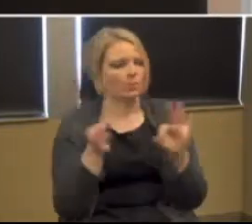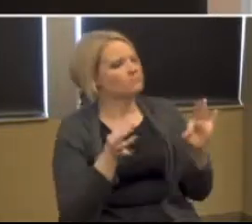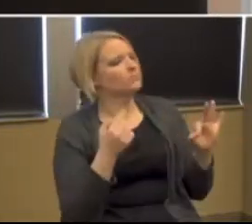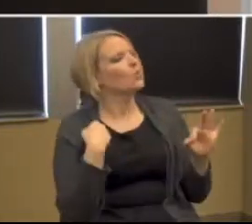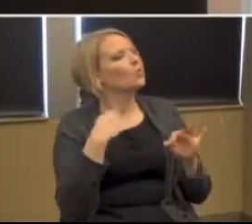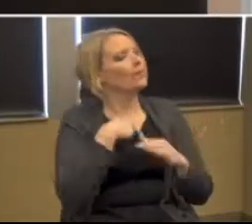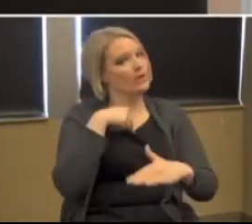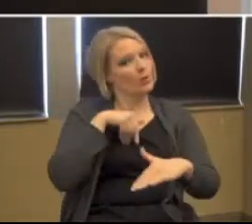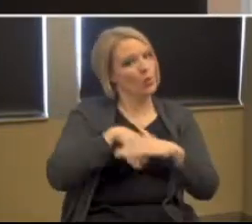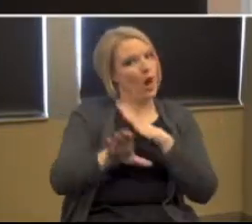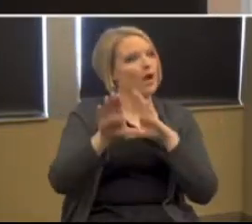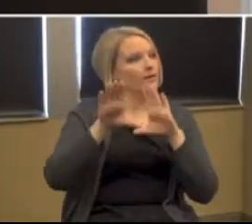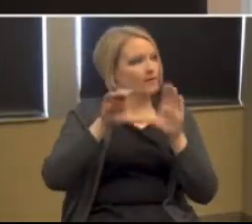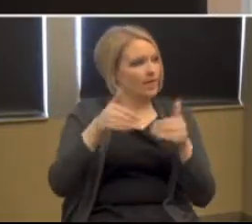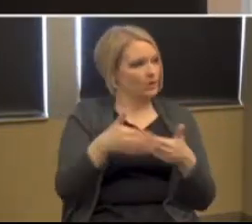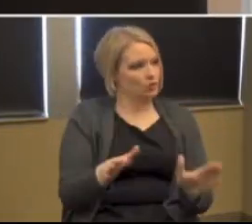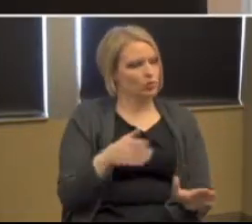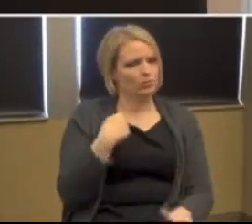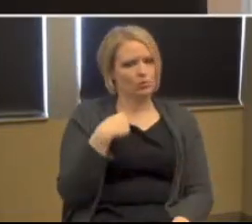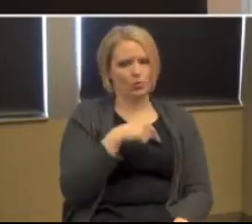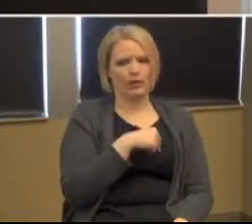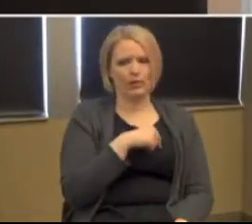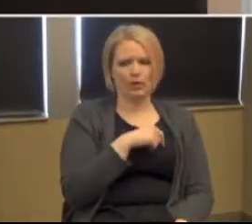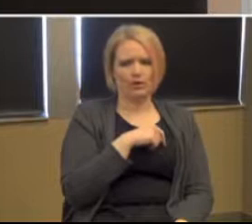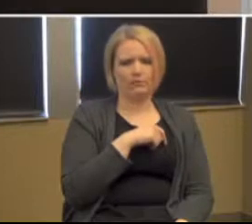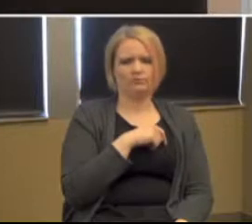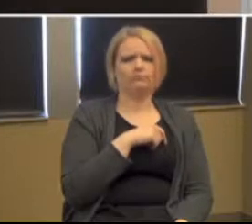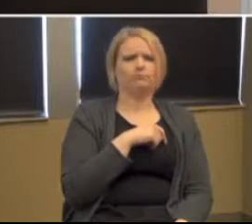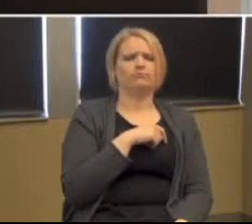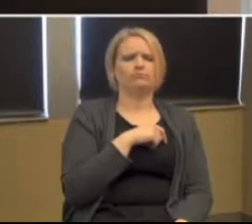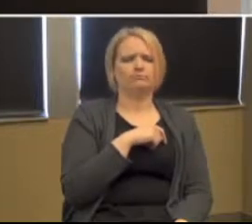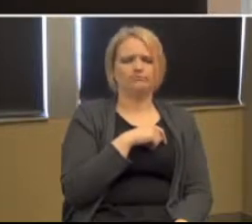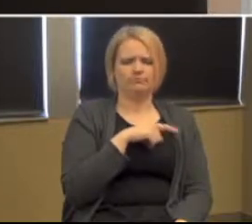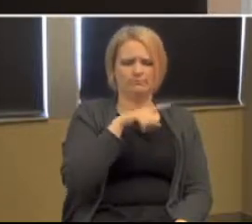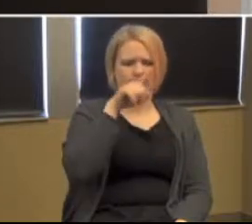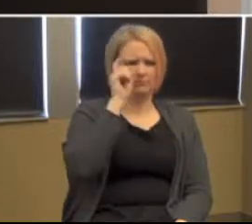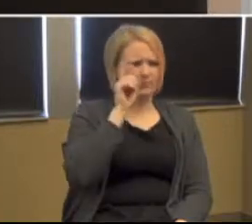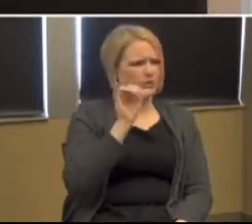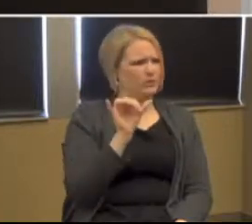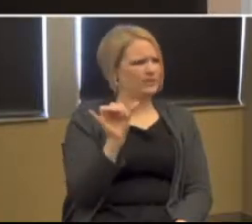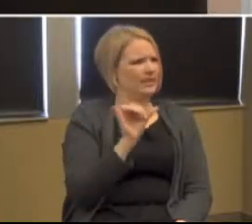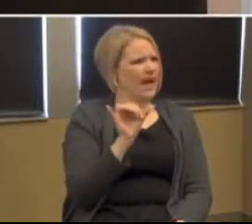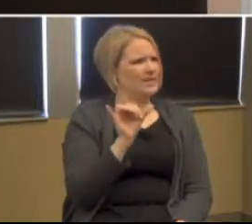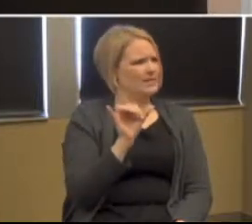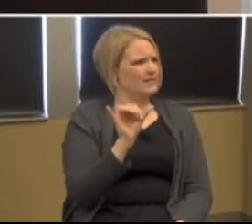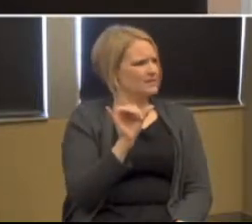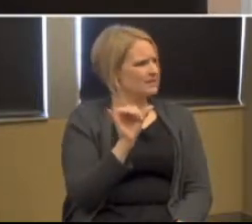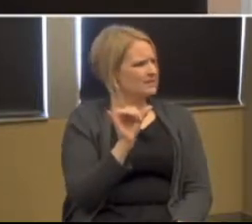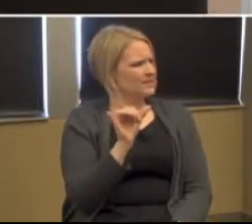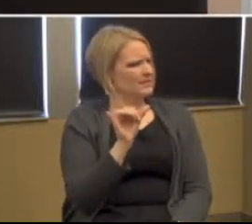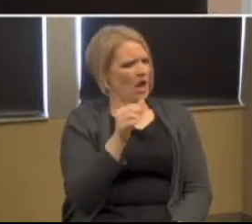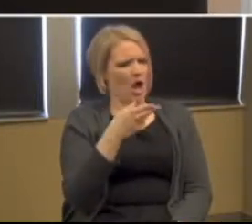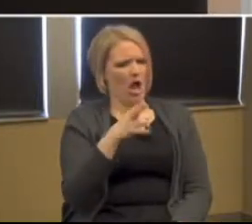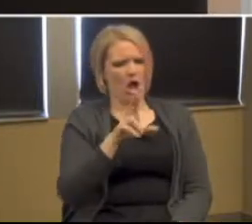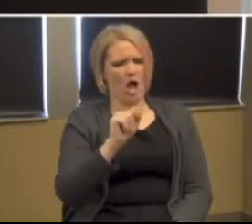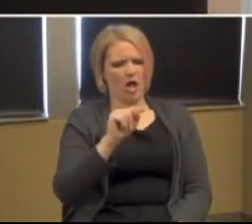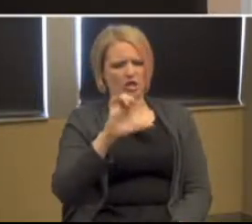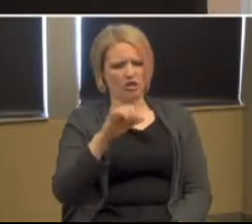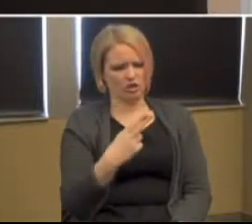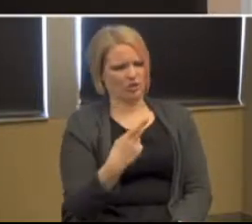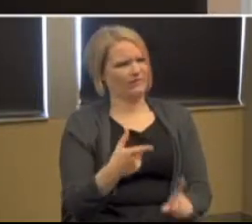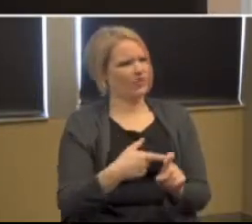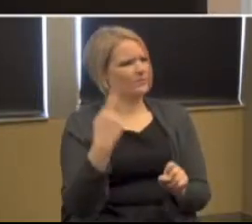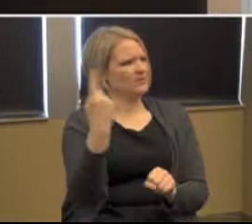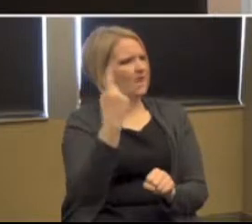into the classroom, we were very intrigued because there was almost like a hutch from somebody's house that they had brought